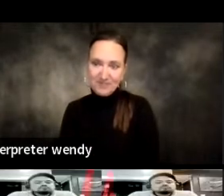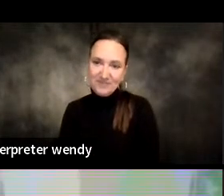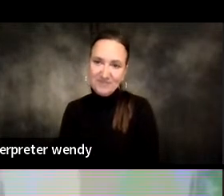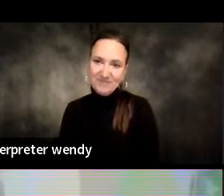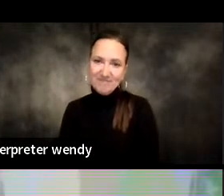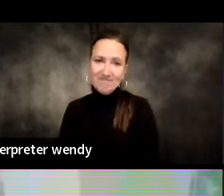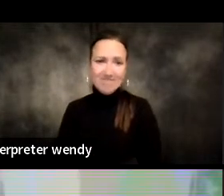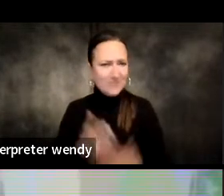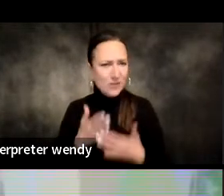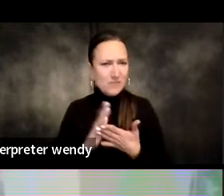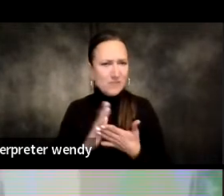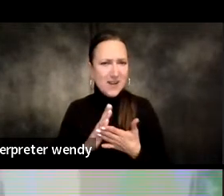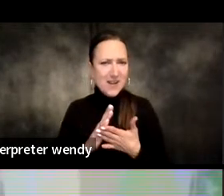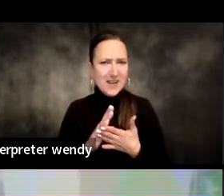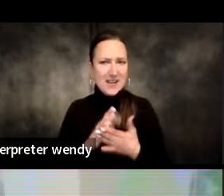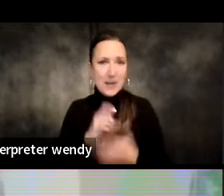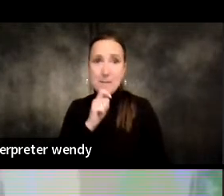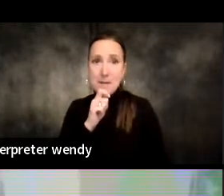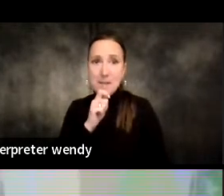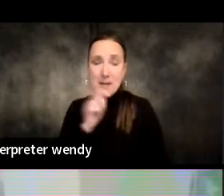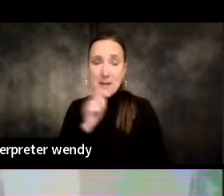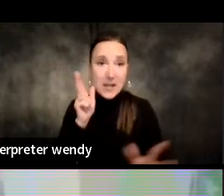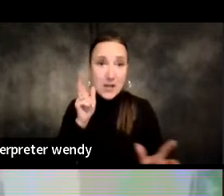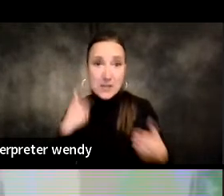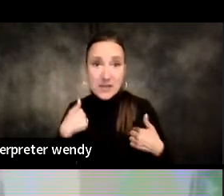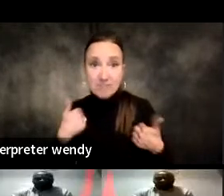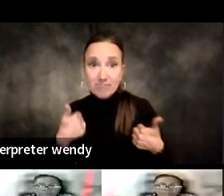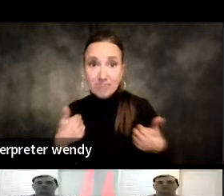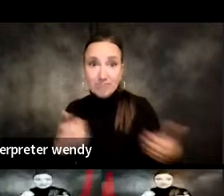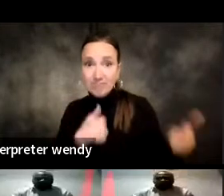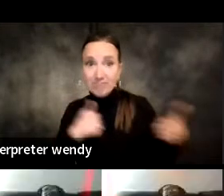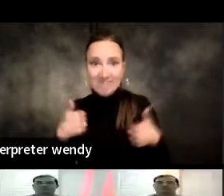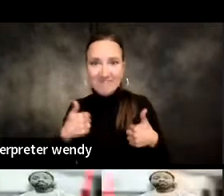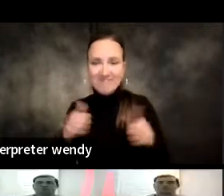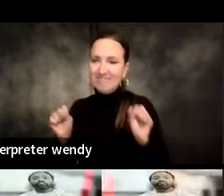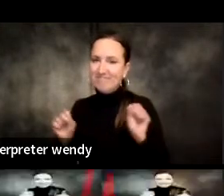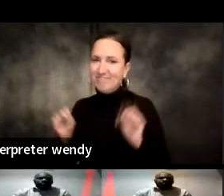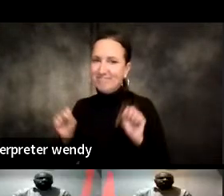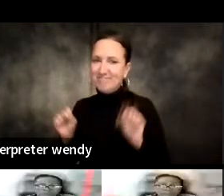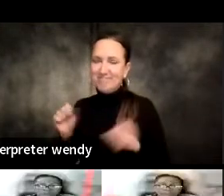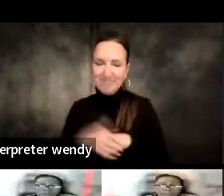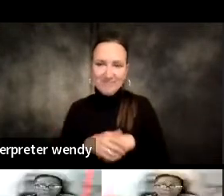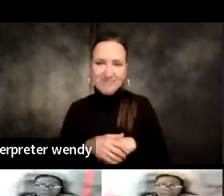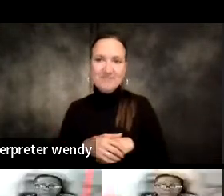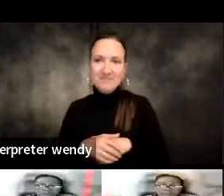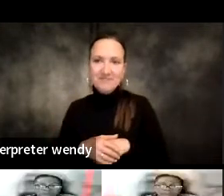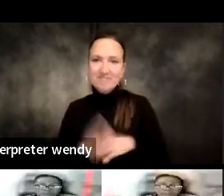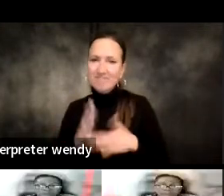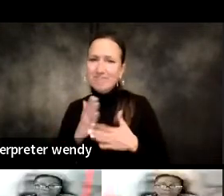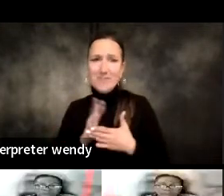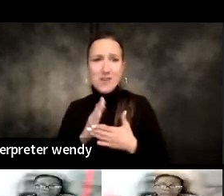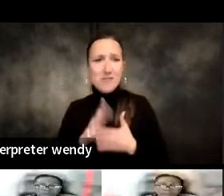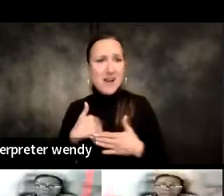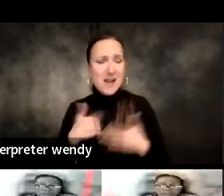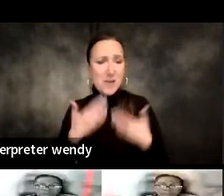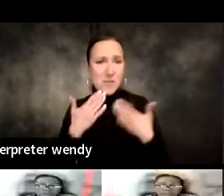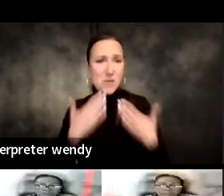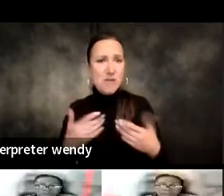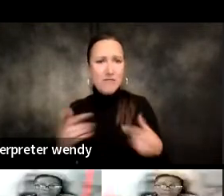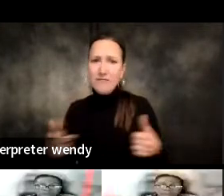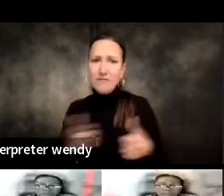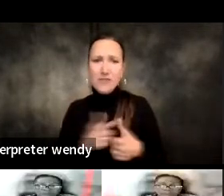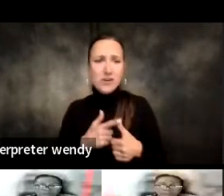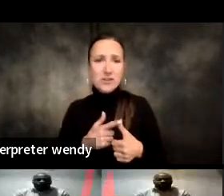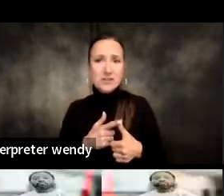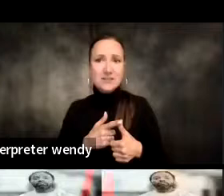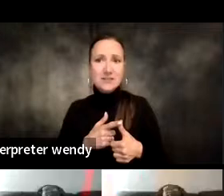All right, mic check. Good evening, everyone. Can you hear me? Yes, sir, Mr. Hunter. Yes. How are you? All right, I'm doing well. First, I want to